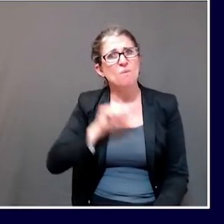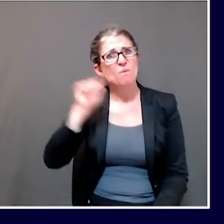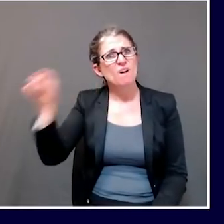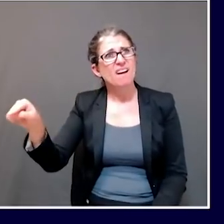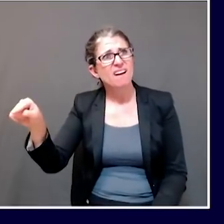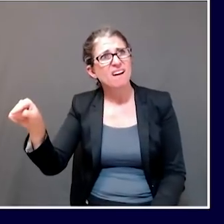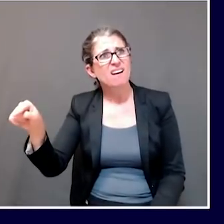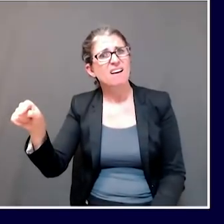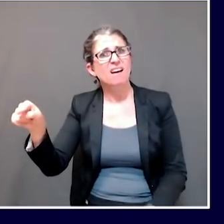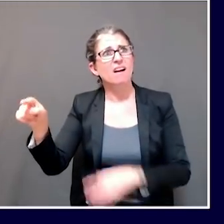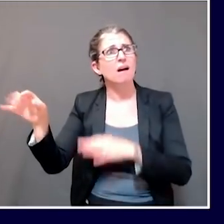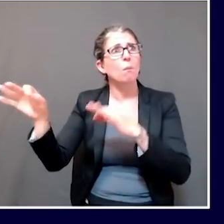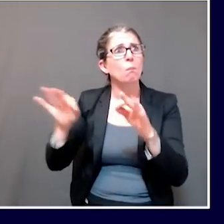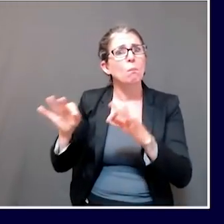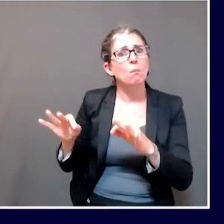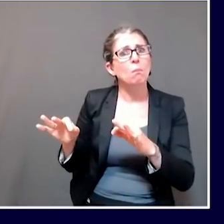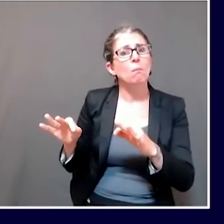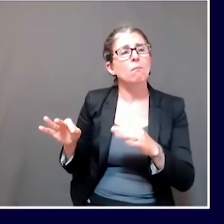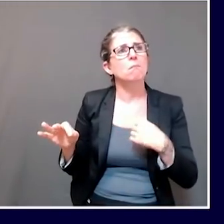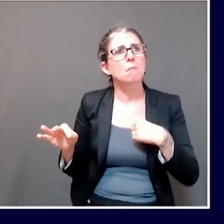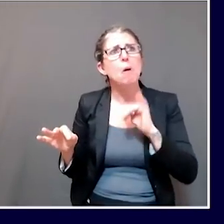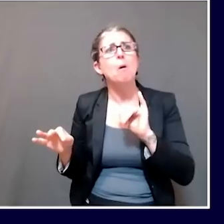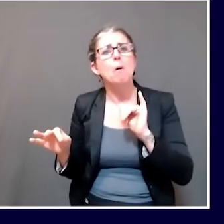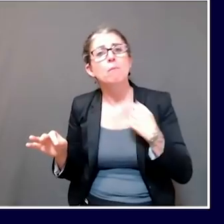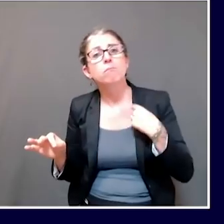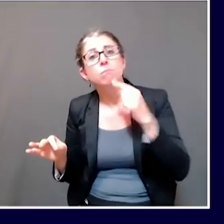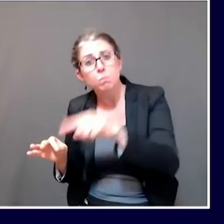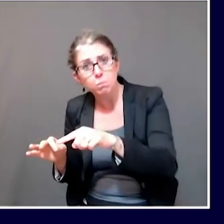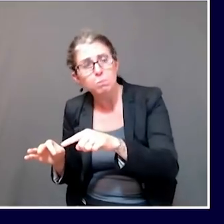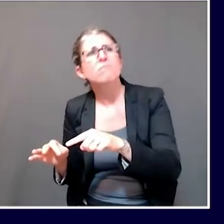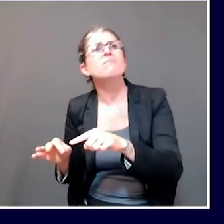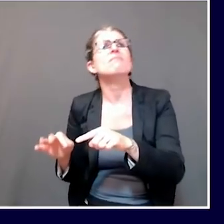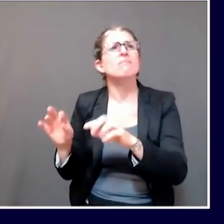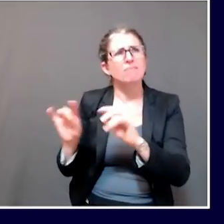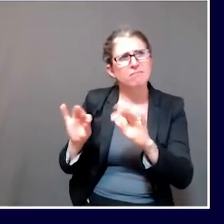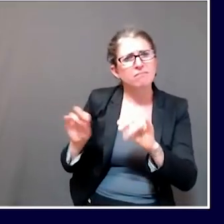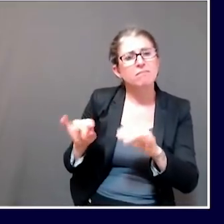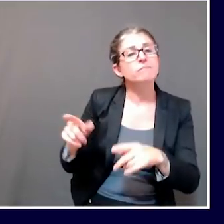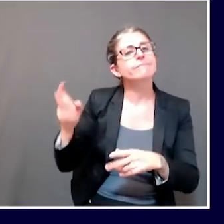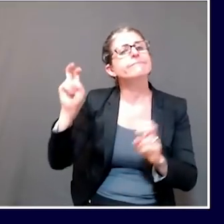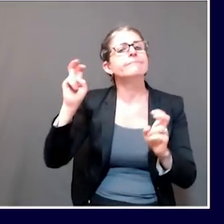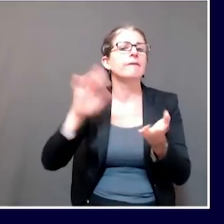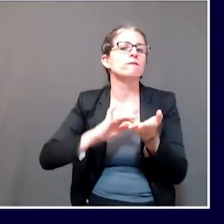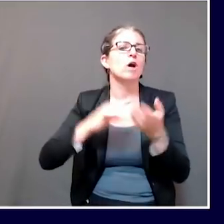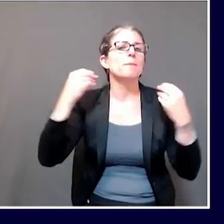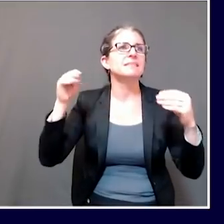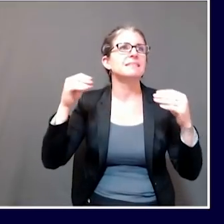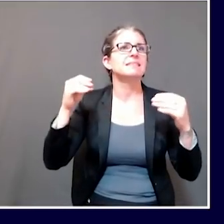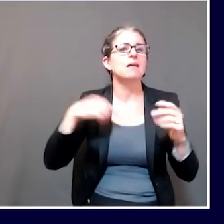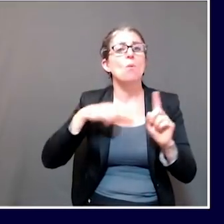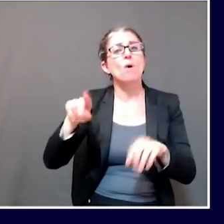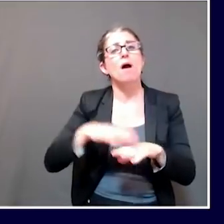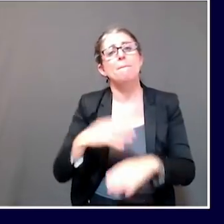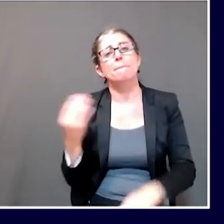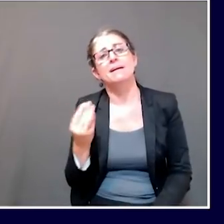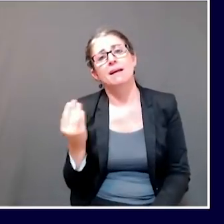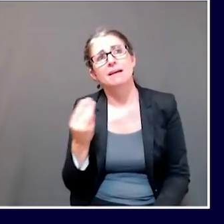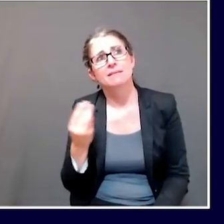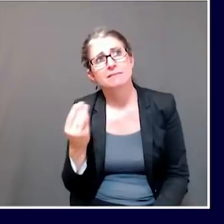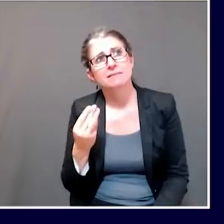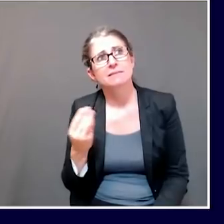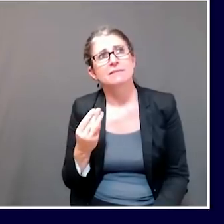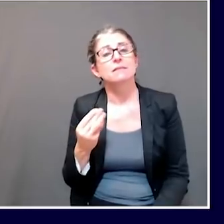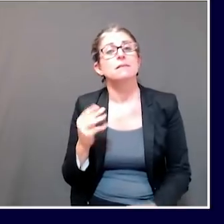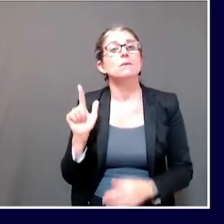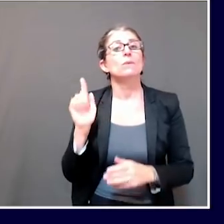in Augusta, perhaps a pharmacy, for example, and I went on a Monday morning, and 24 hours later, I got an email telling